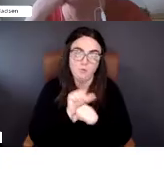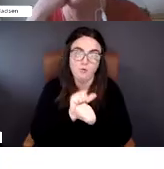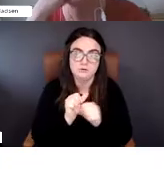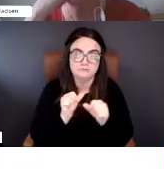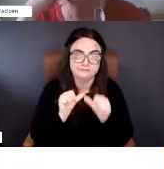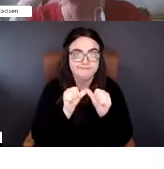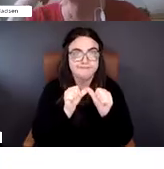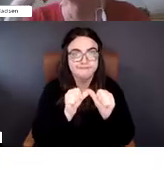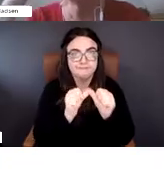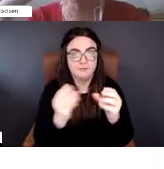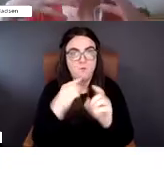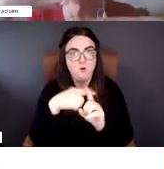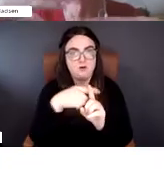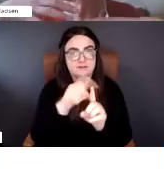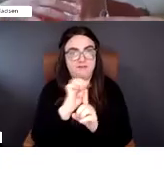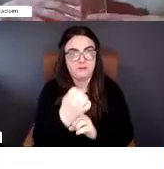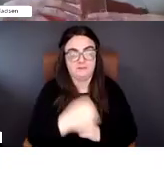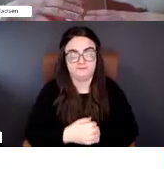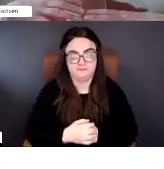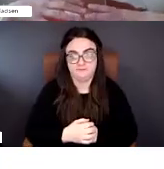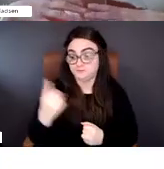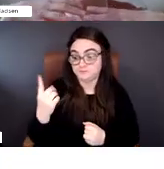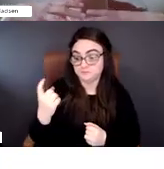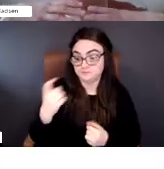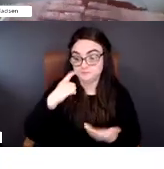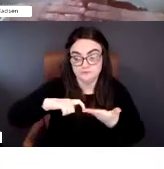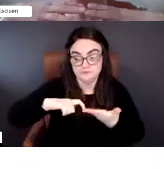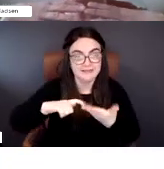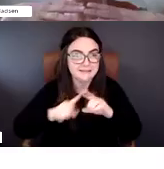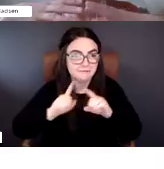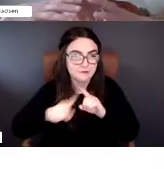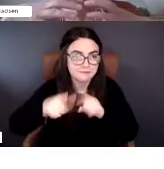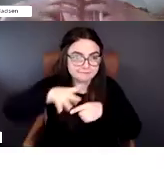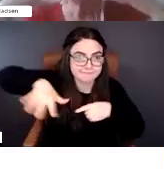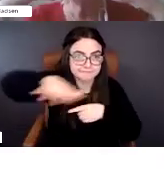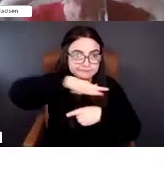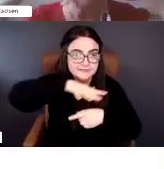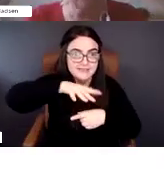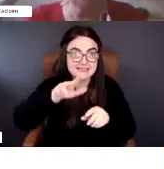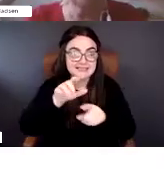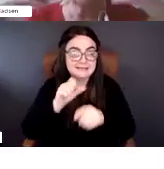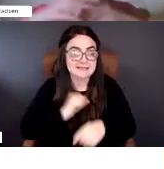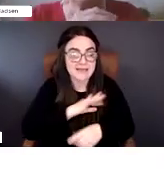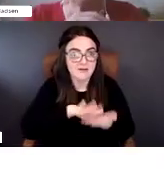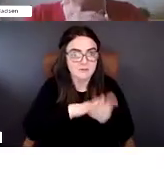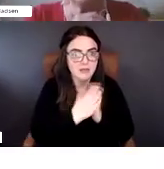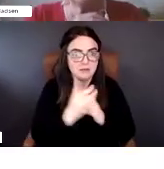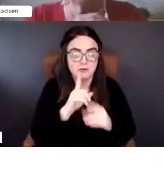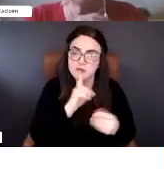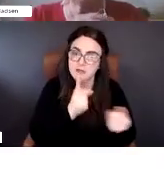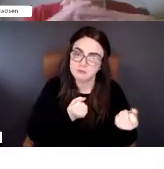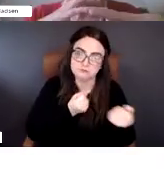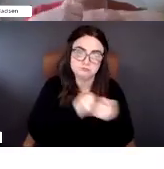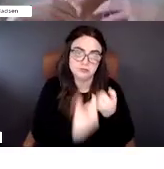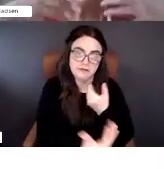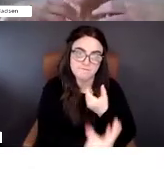happened as well is that we had different sites that staff really became involved. In fact, one of the